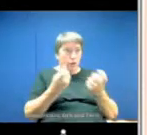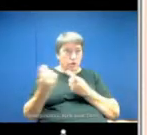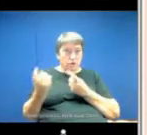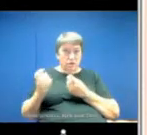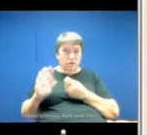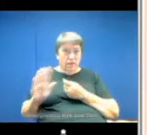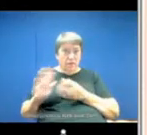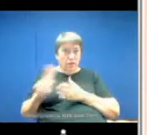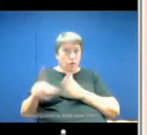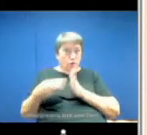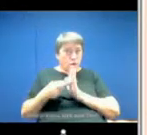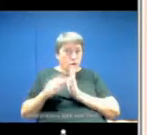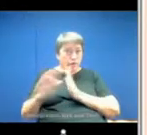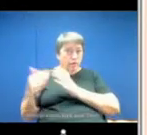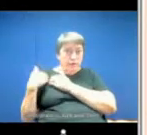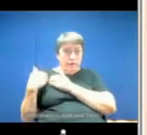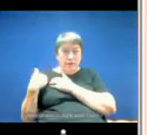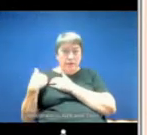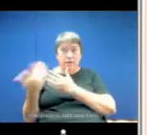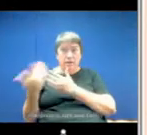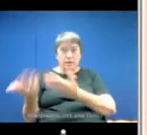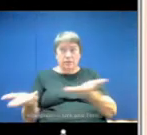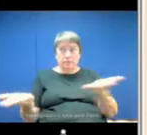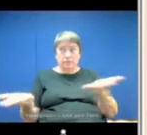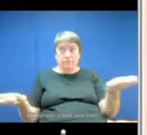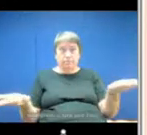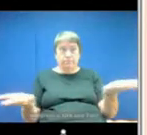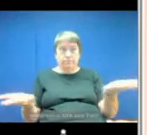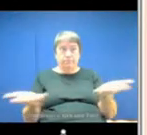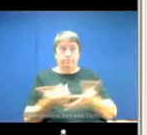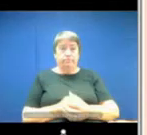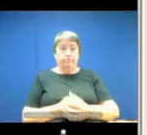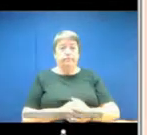vis-a-vis regular court proceedings?